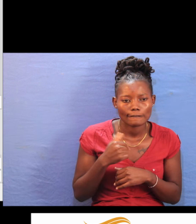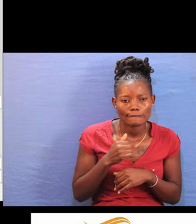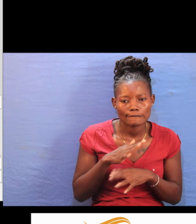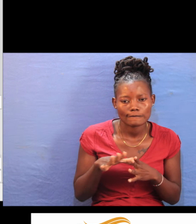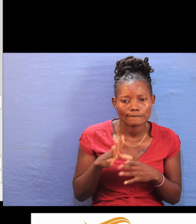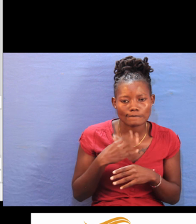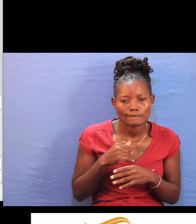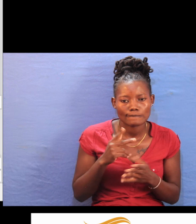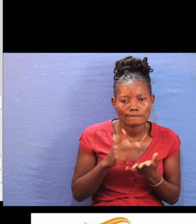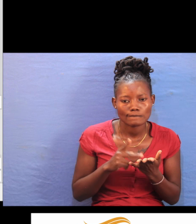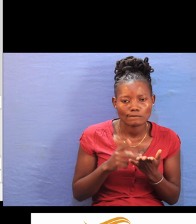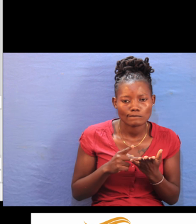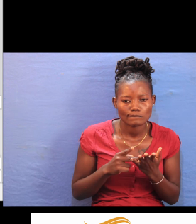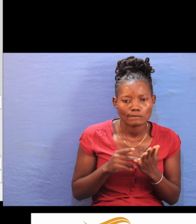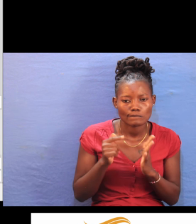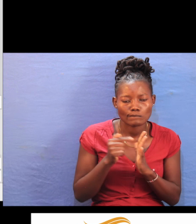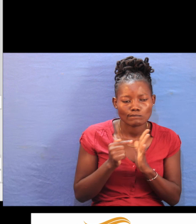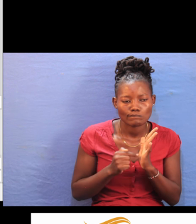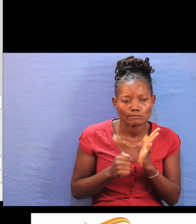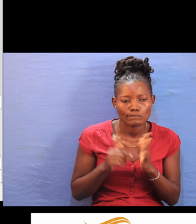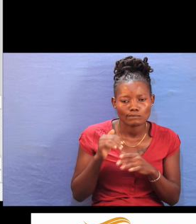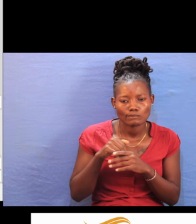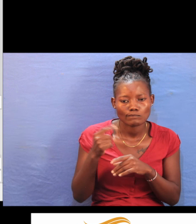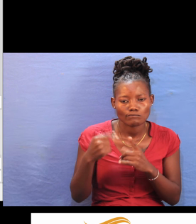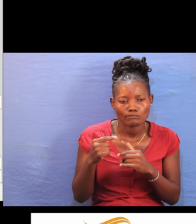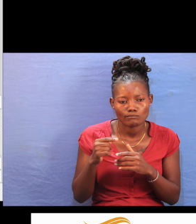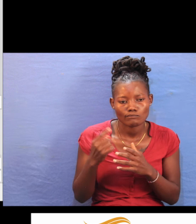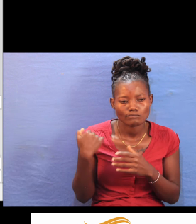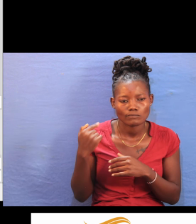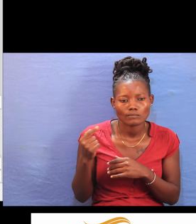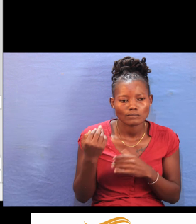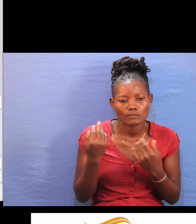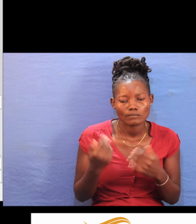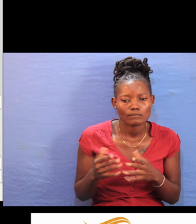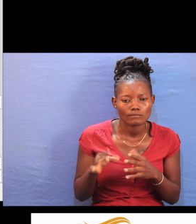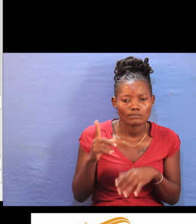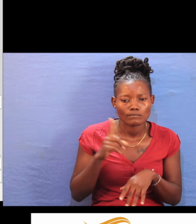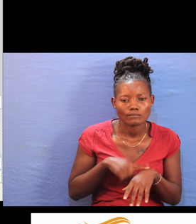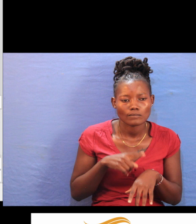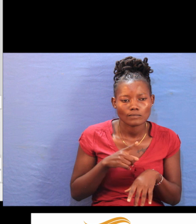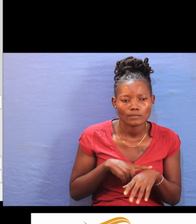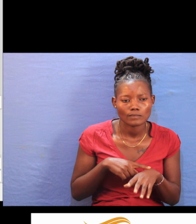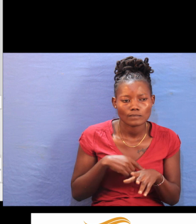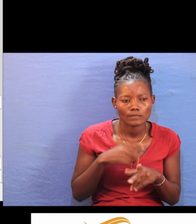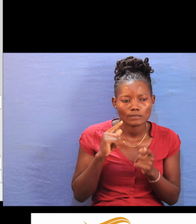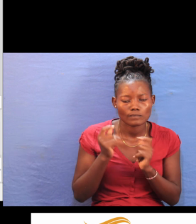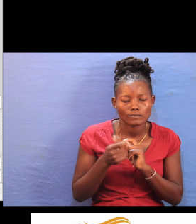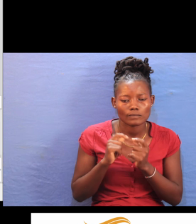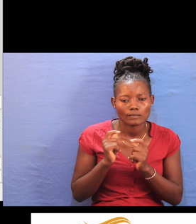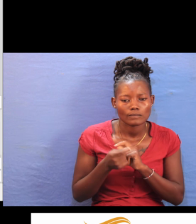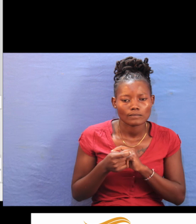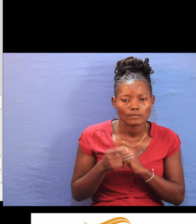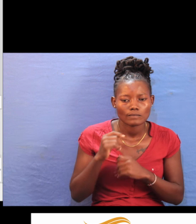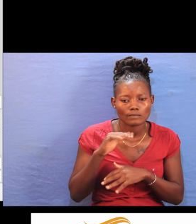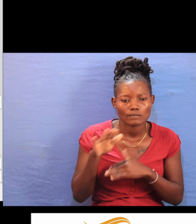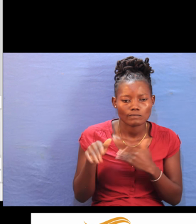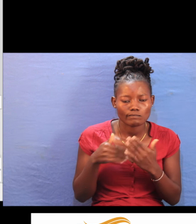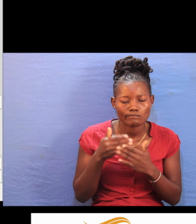sudden we're going to get focused, we're going to get motivated, things like that. So you have to practice that as well.